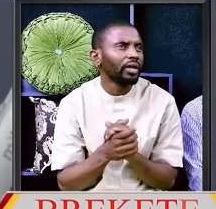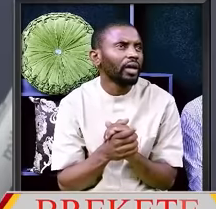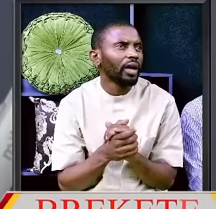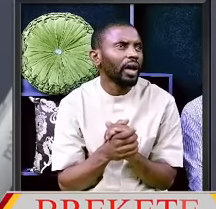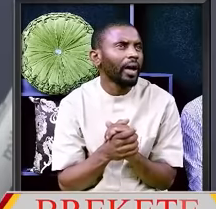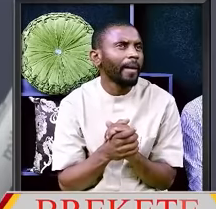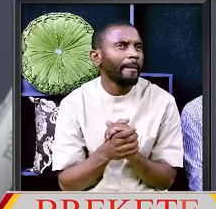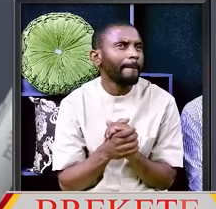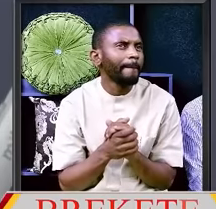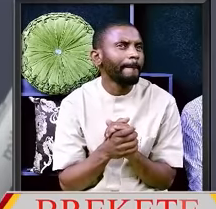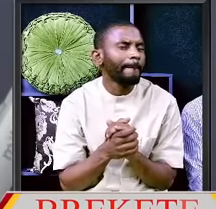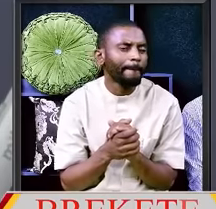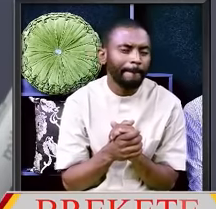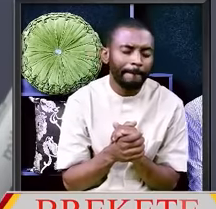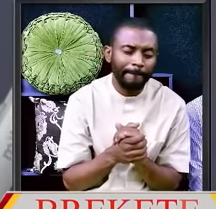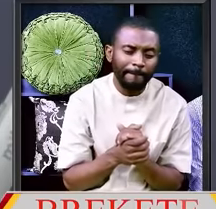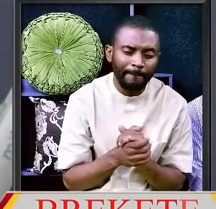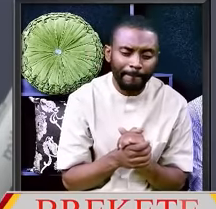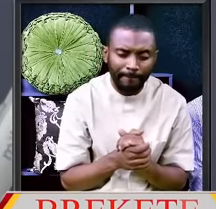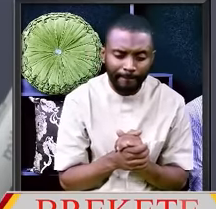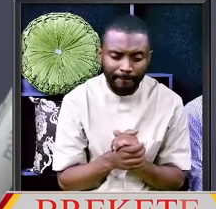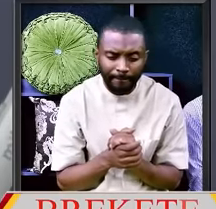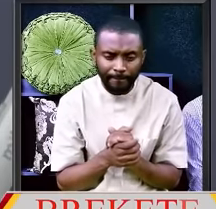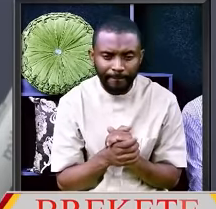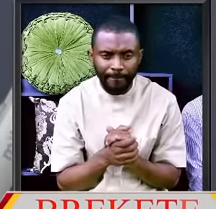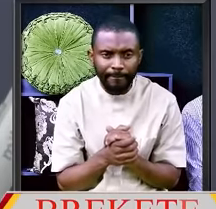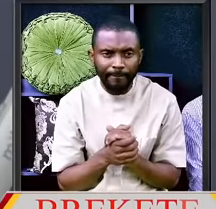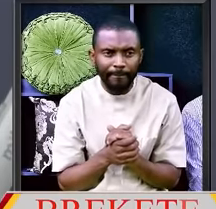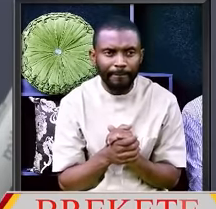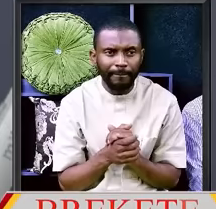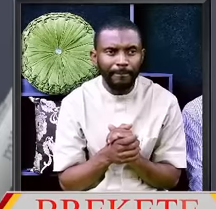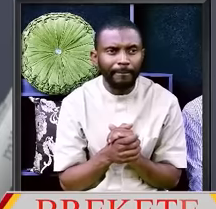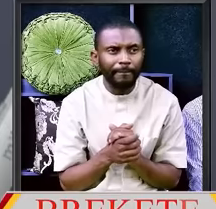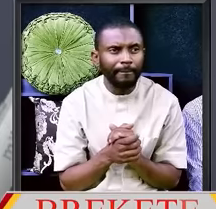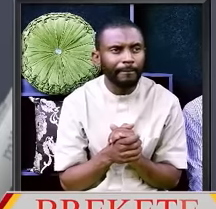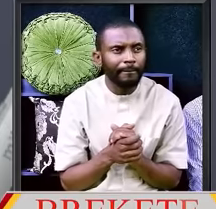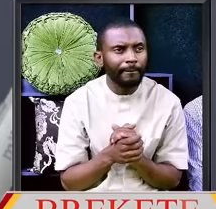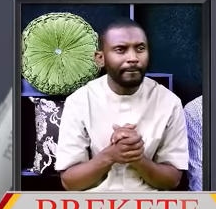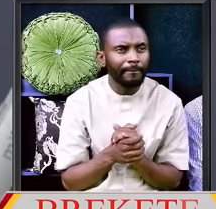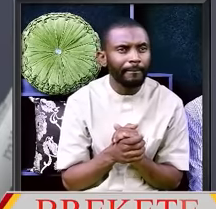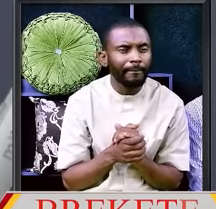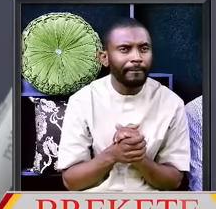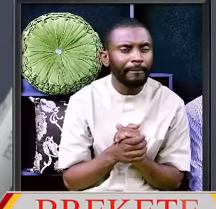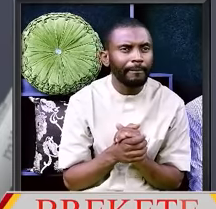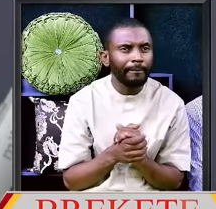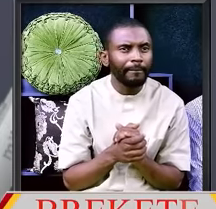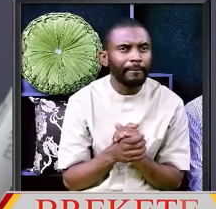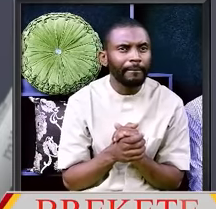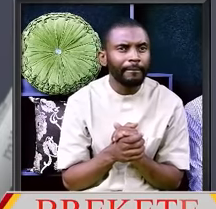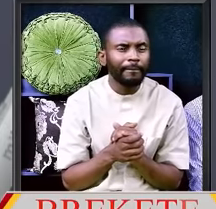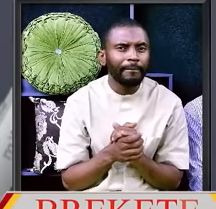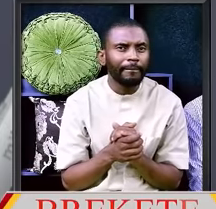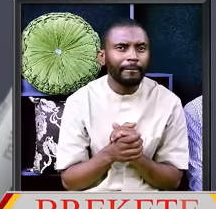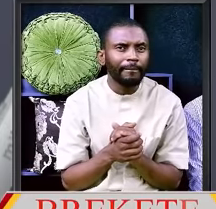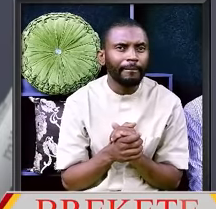years. And we let us all remember, this is a 24-year-old that's very, very,